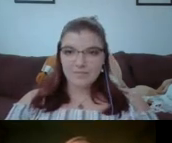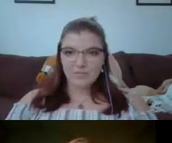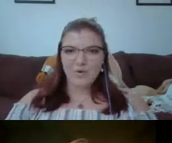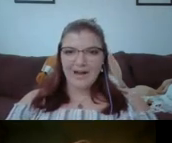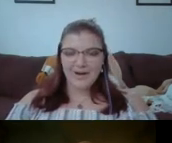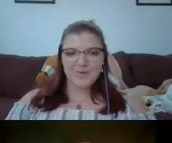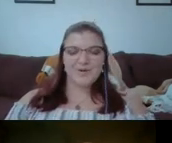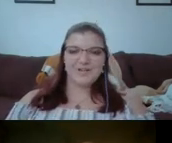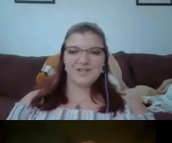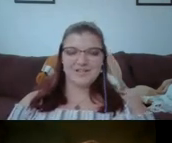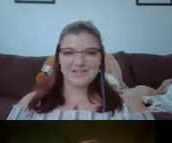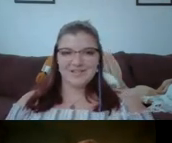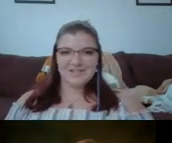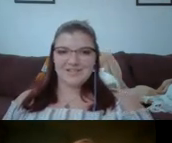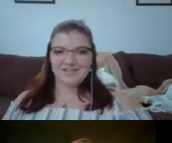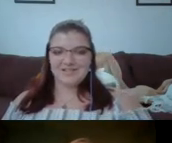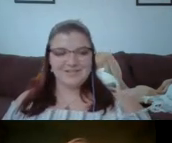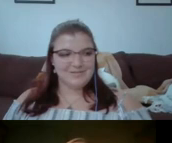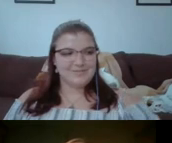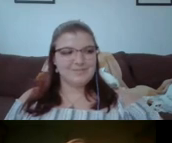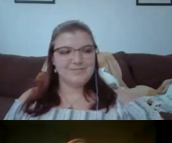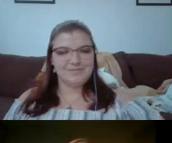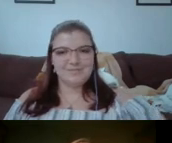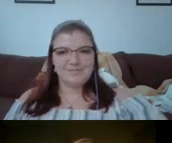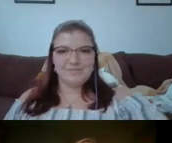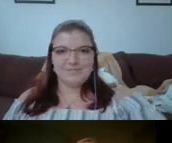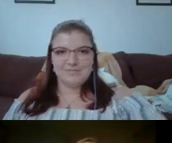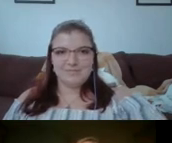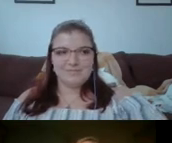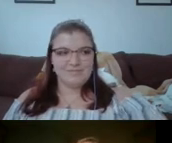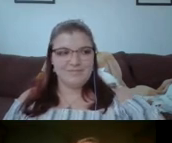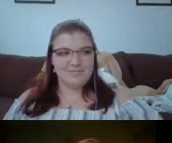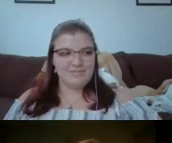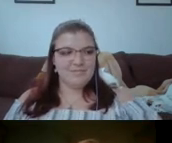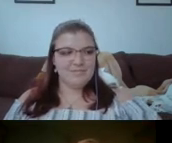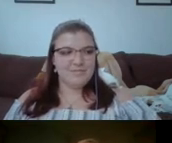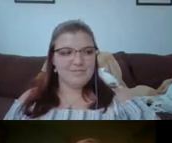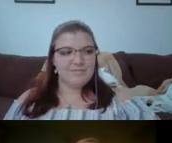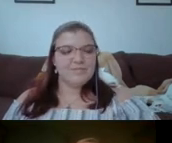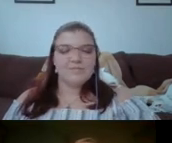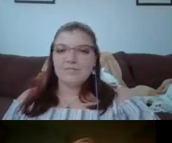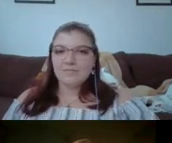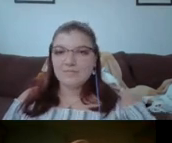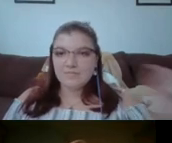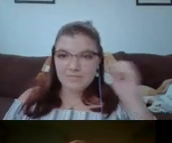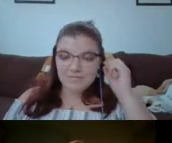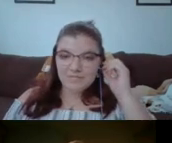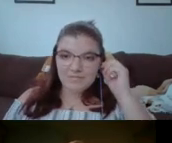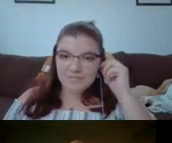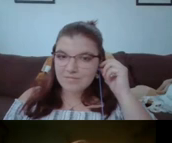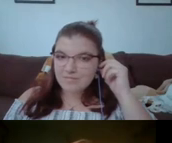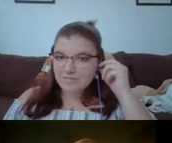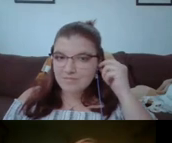nation. Brockport and Penn State were the co-national champions that year. The coach was an absolute